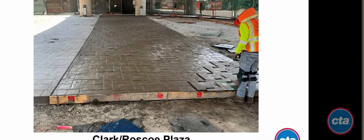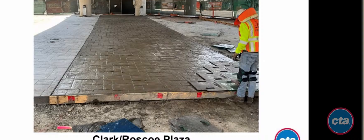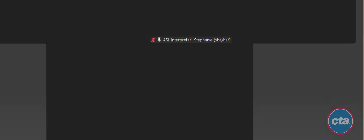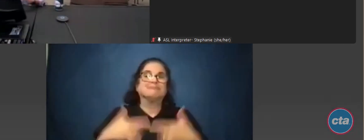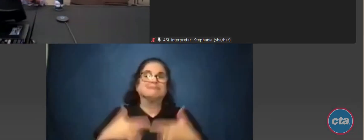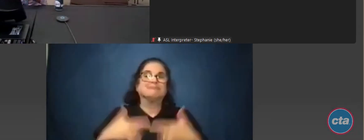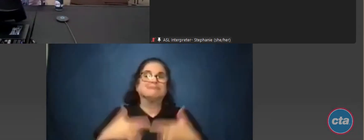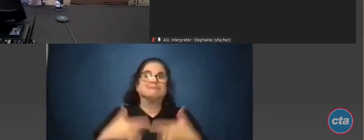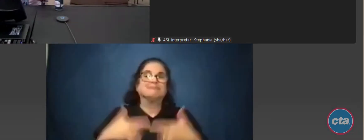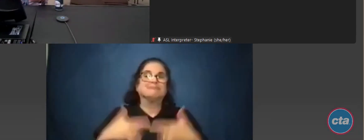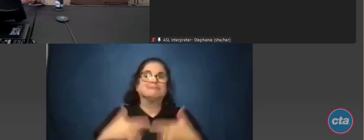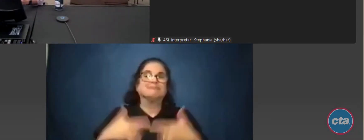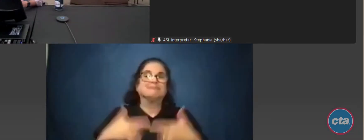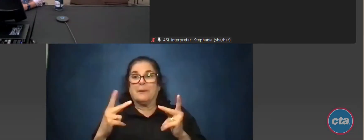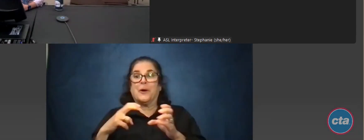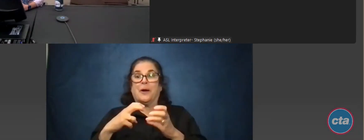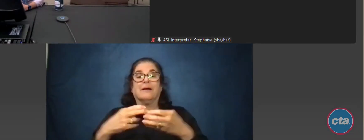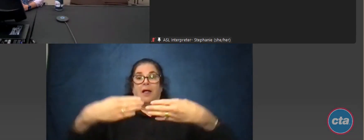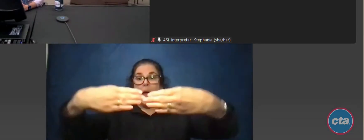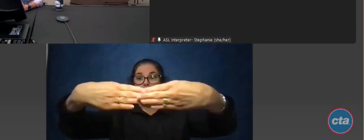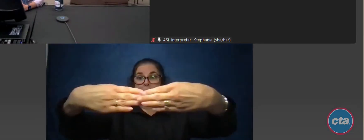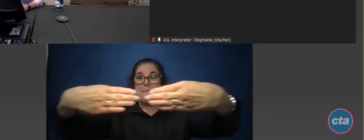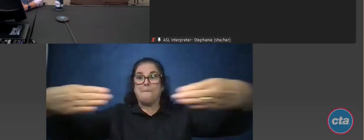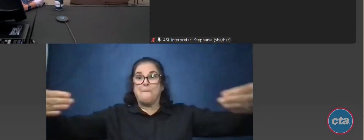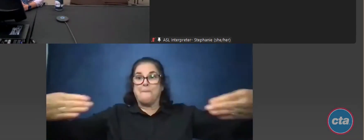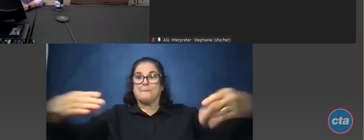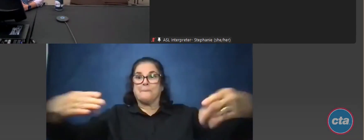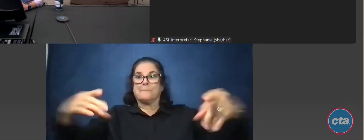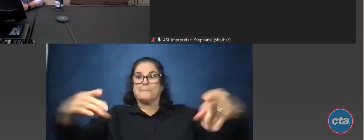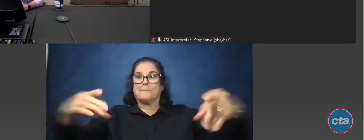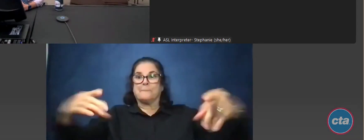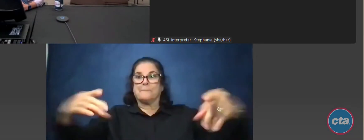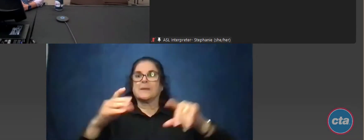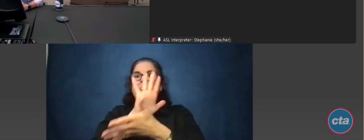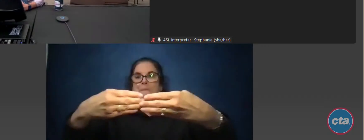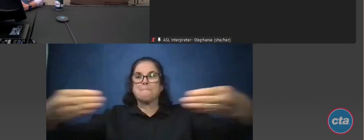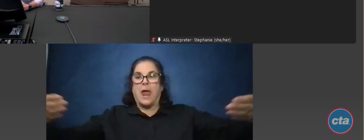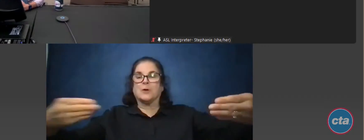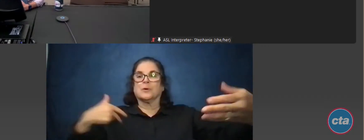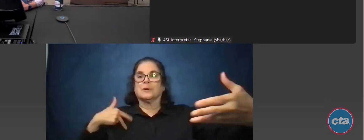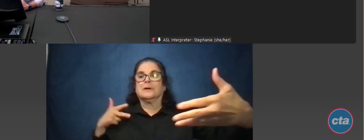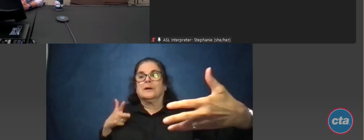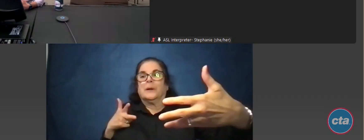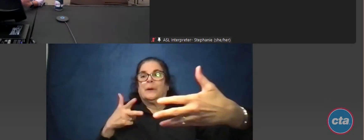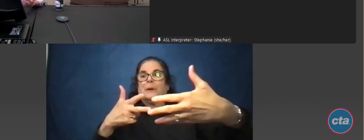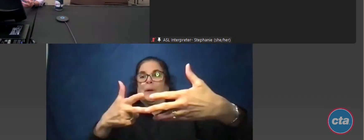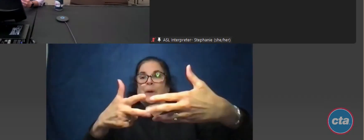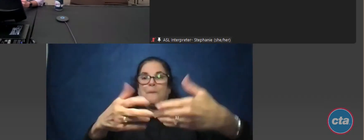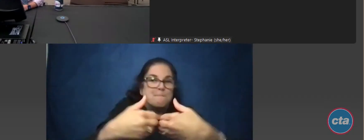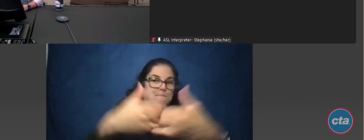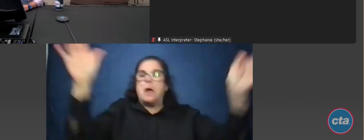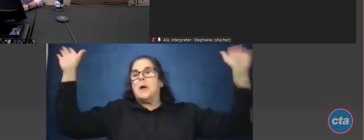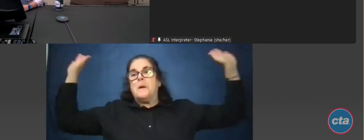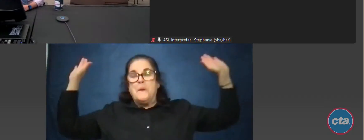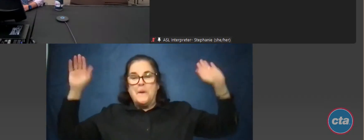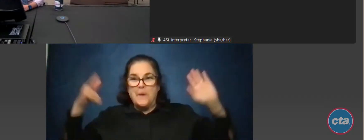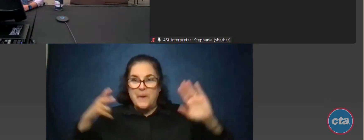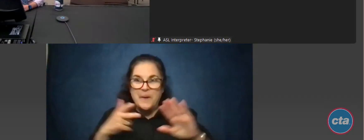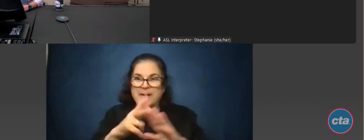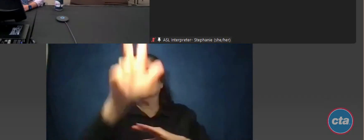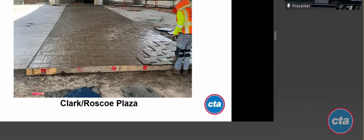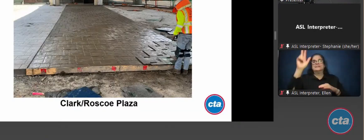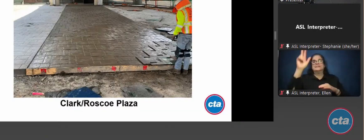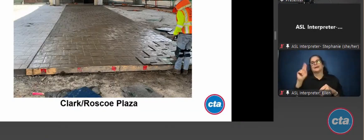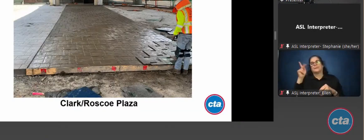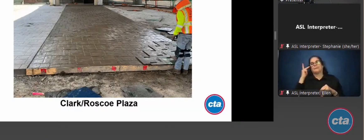banner marking the opening of service on that. And then the grand events are kind of staged with the politicals on Monday for the true ribbon cuttings